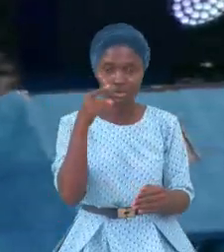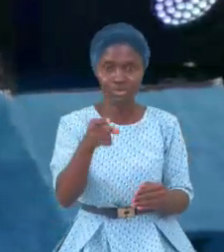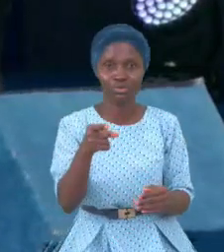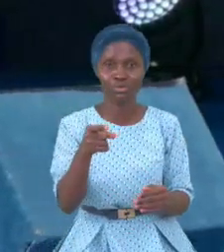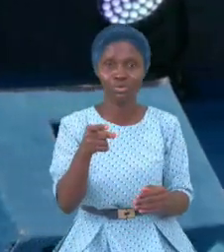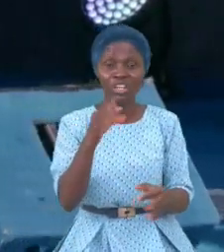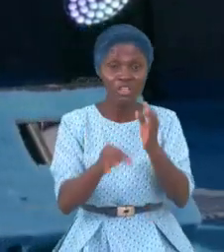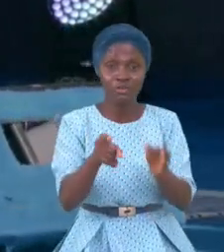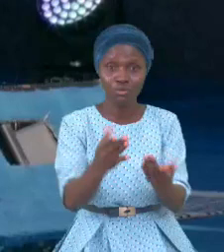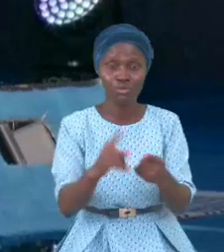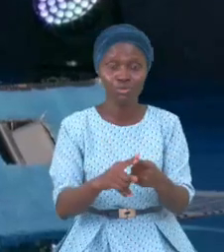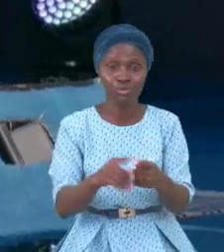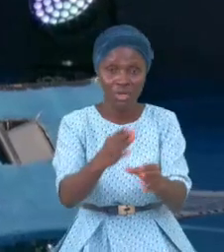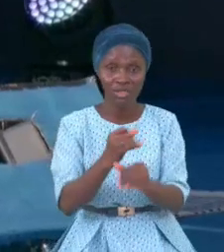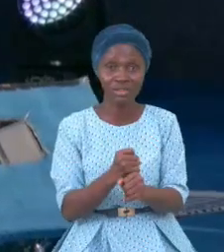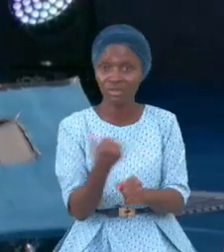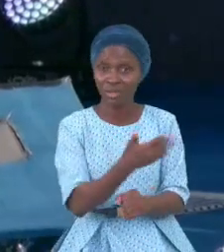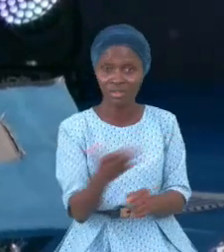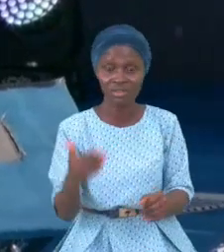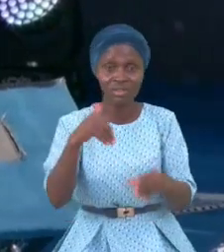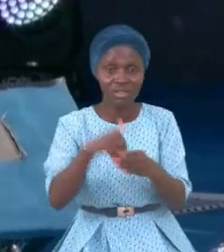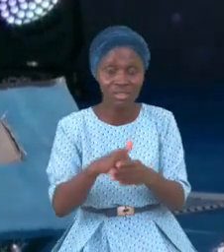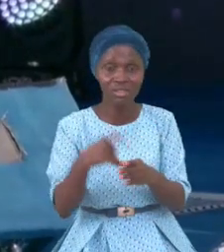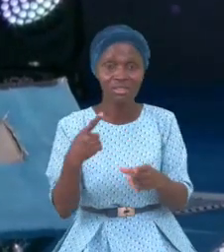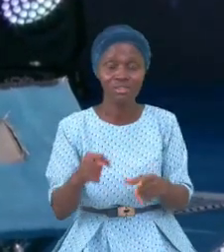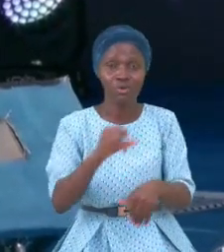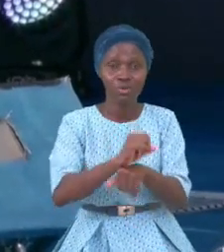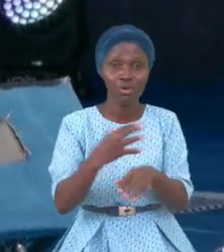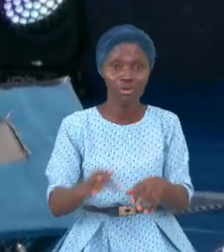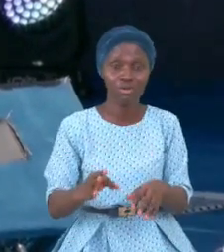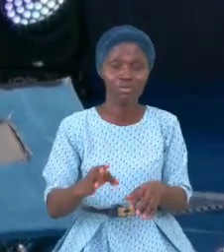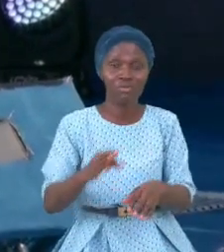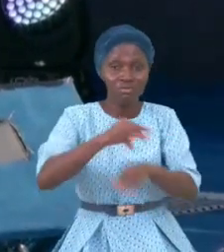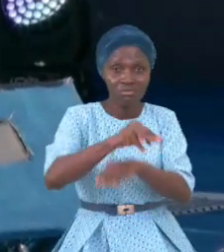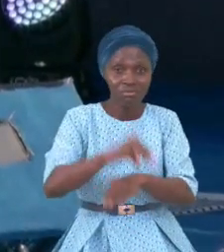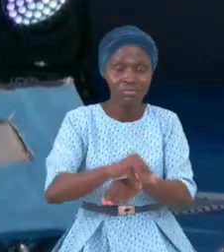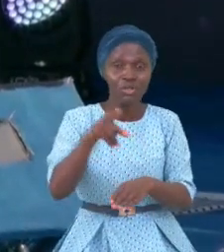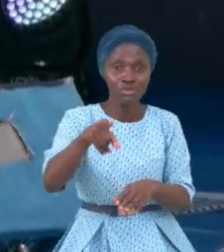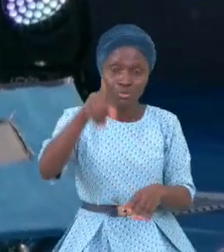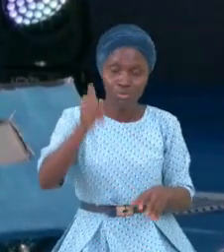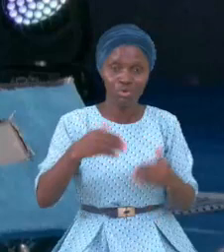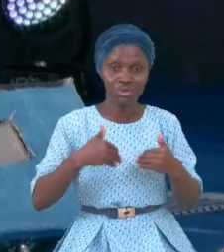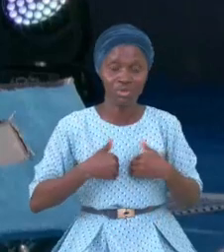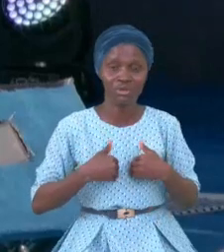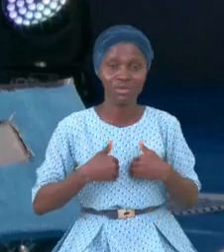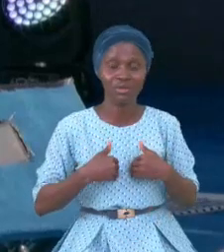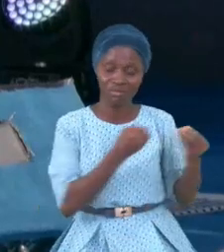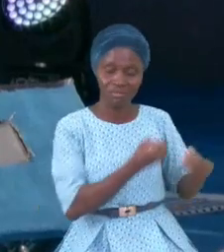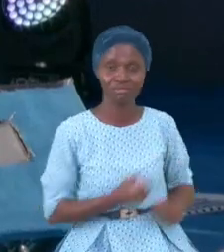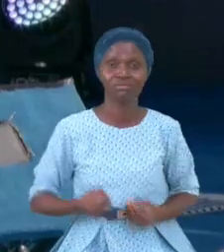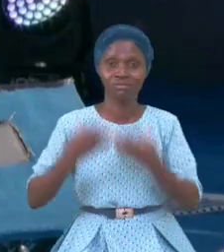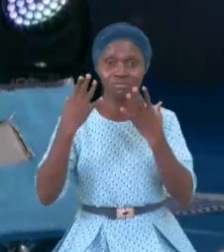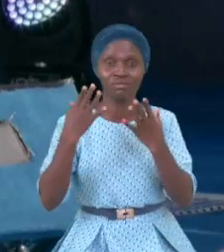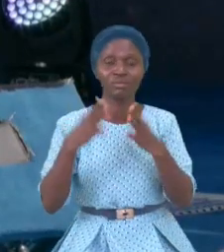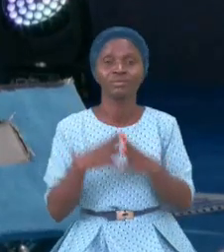achieve anything in ministry, there must be sacrifice. Sacrificial fulfillment in the